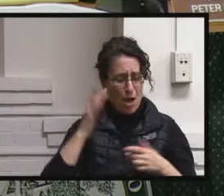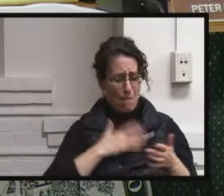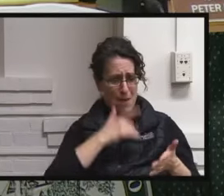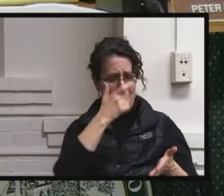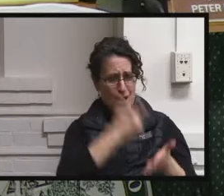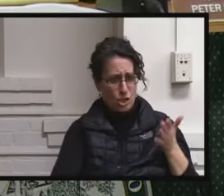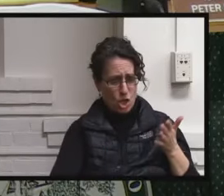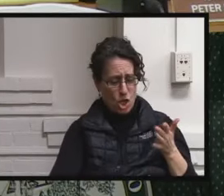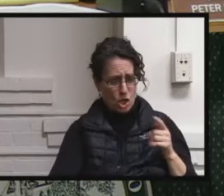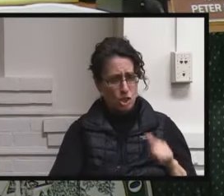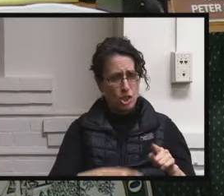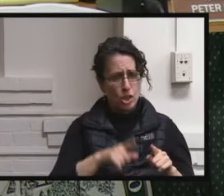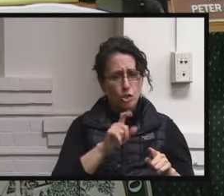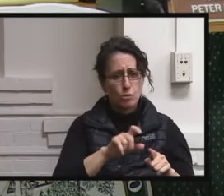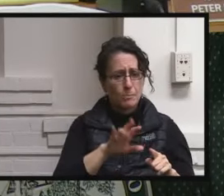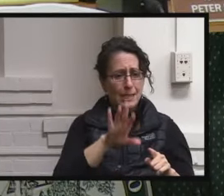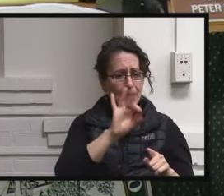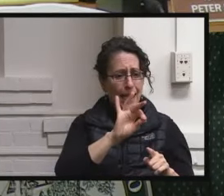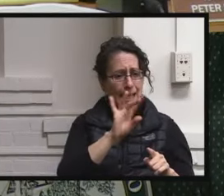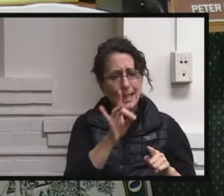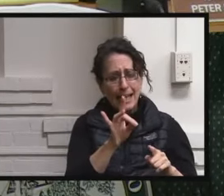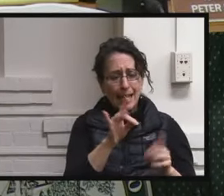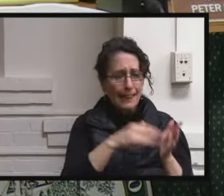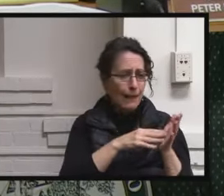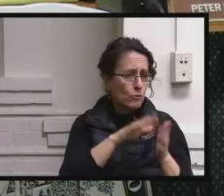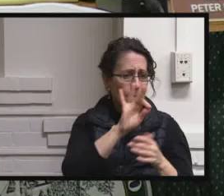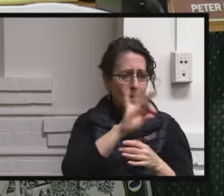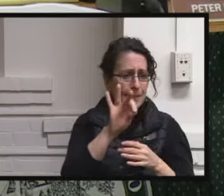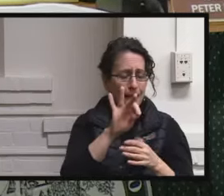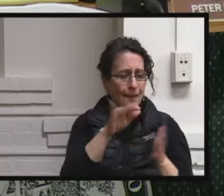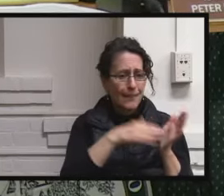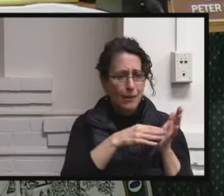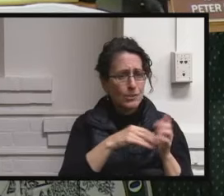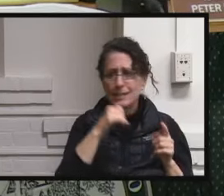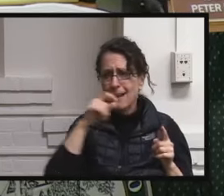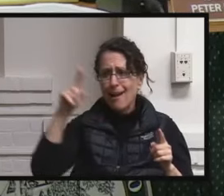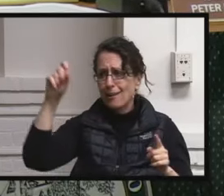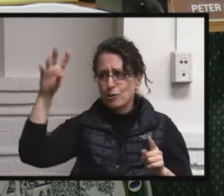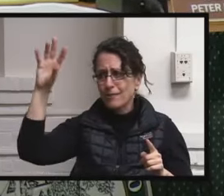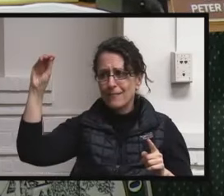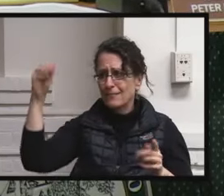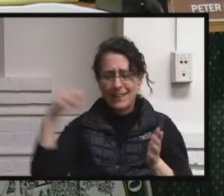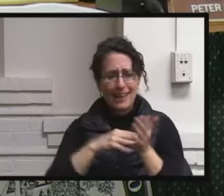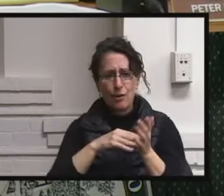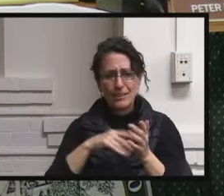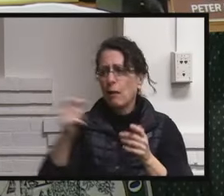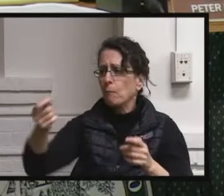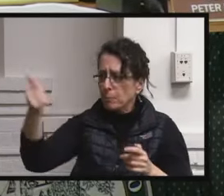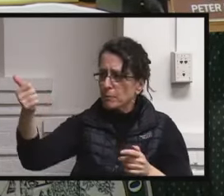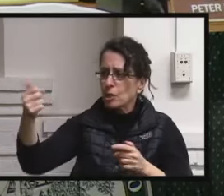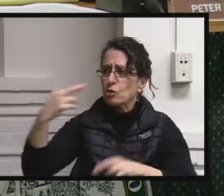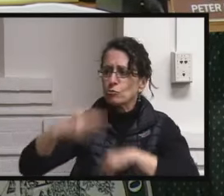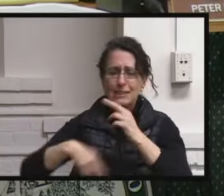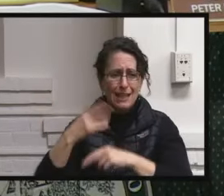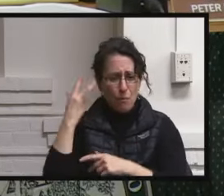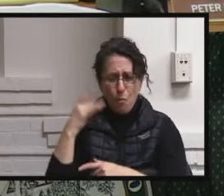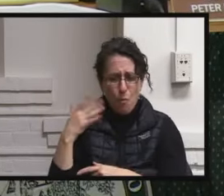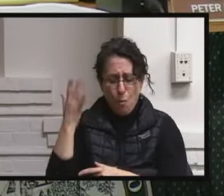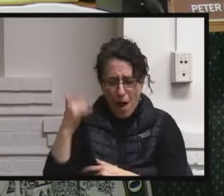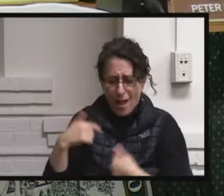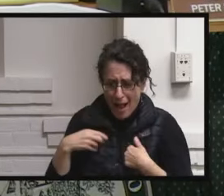isn't $98,000 or $99,000 instead of $150,000, and why we're paying for a